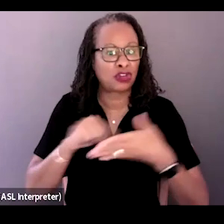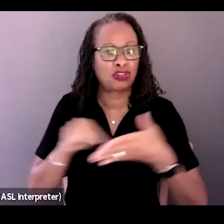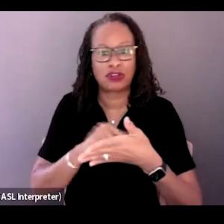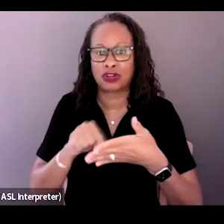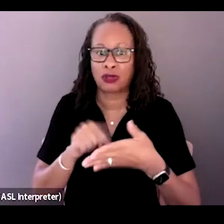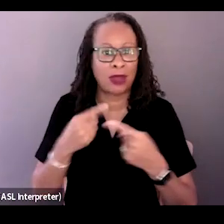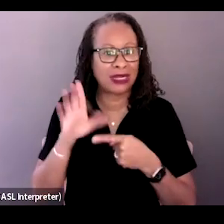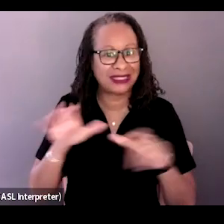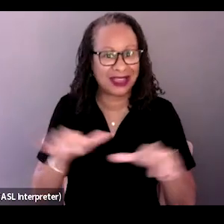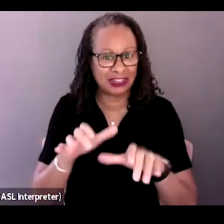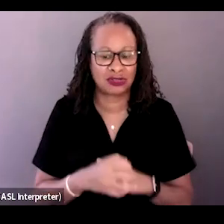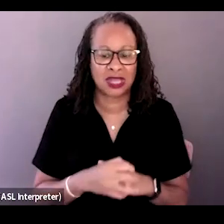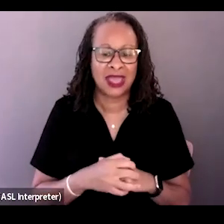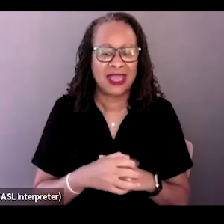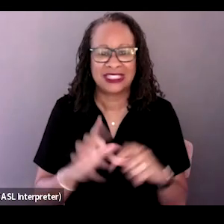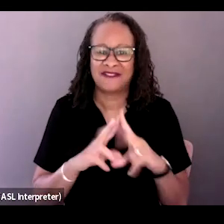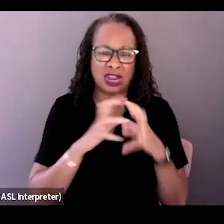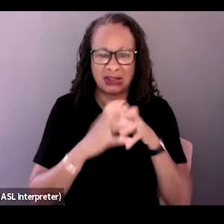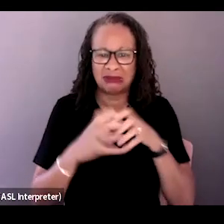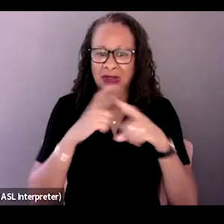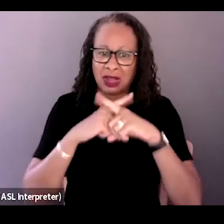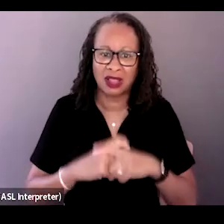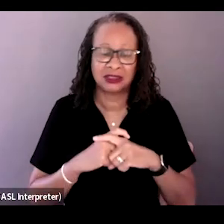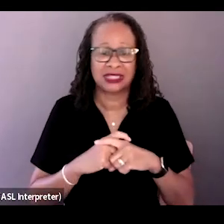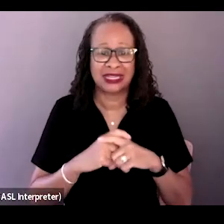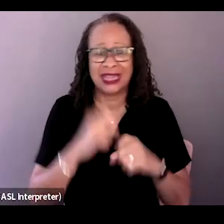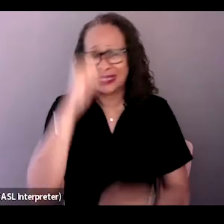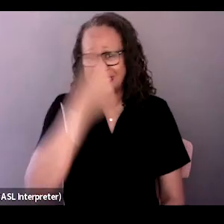So yeah, it's a sort of a complex sort of schizophrenic situation.